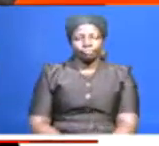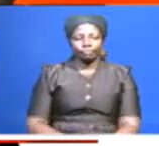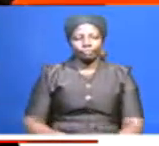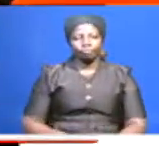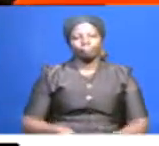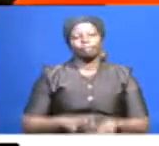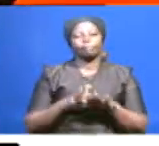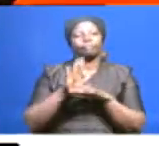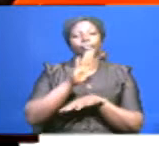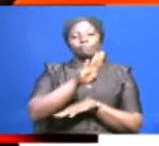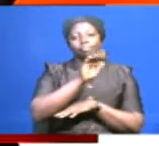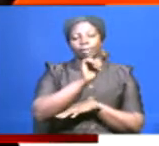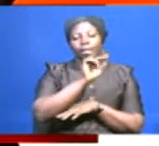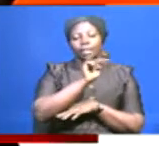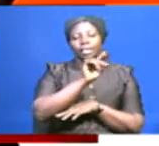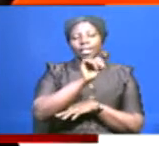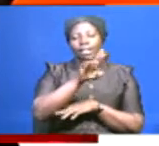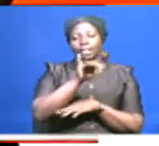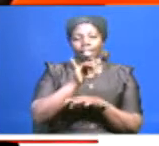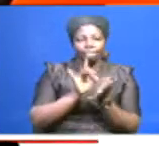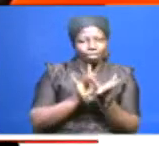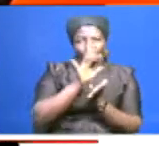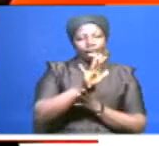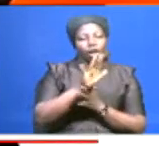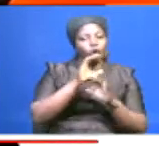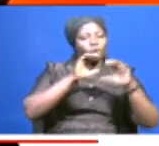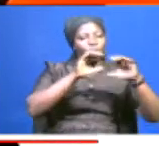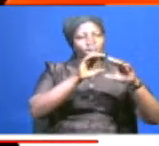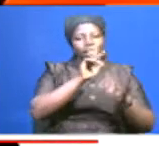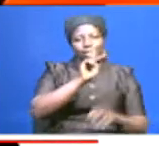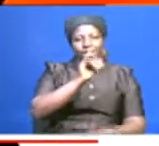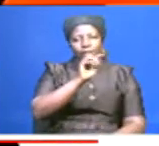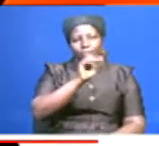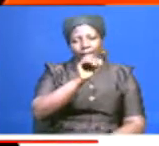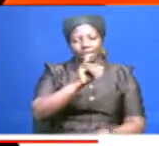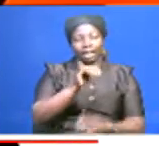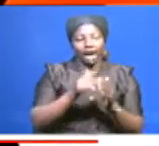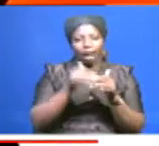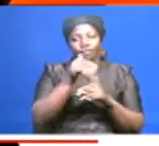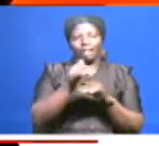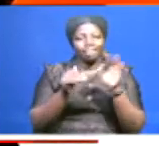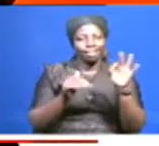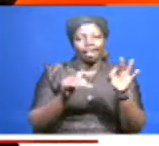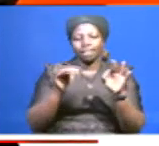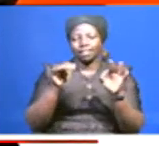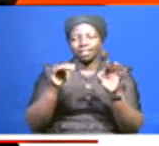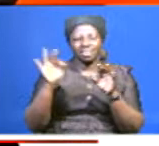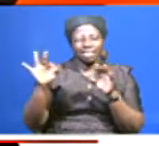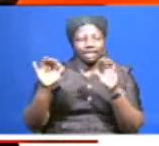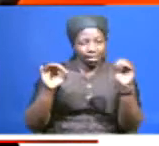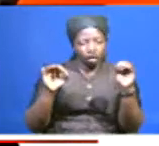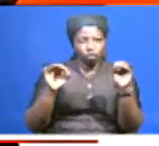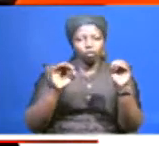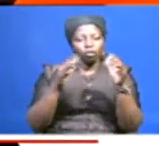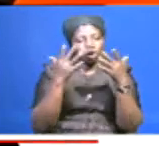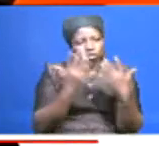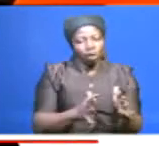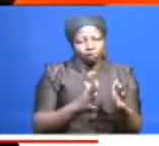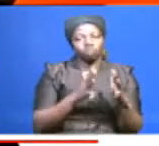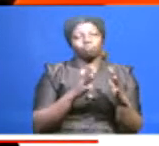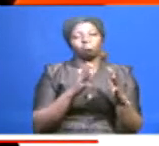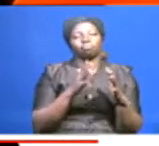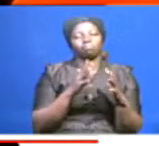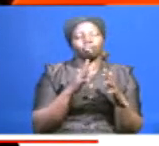Now, Bandari have sacked coach Anthony Modukemani following the 3-0 Mozart Bet Cup defeat suffered at the hands of AFC Leopards at the